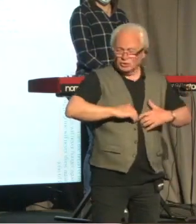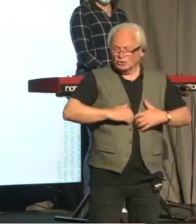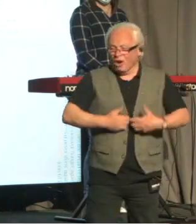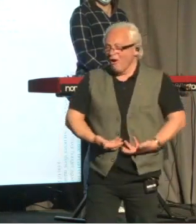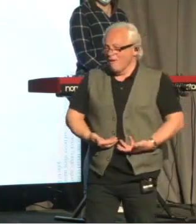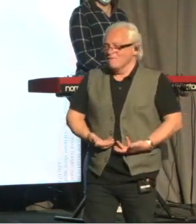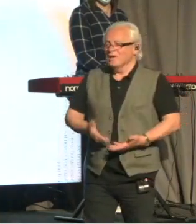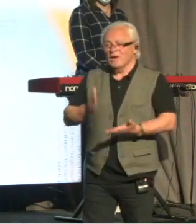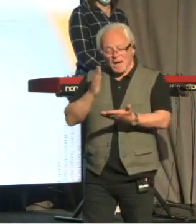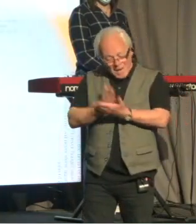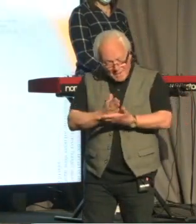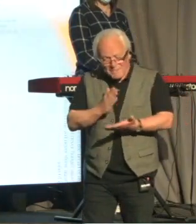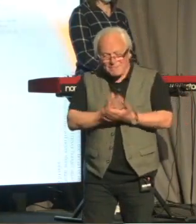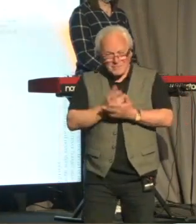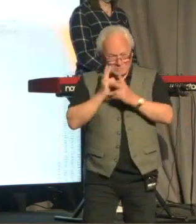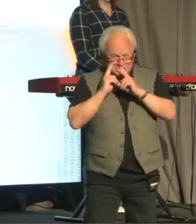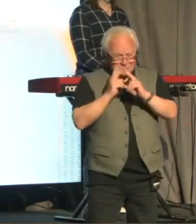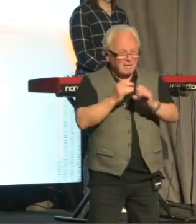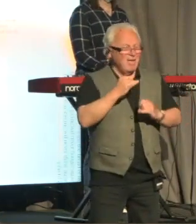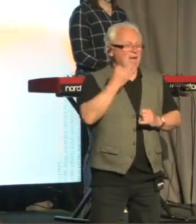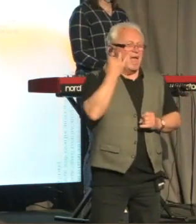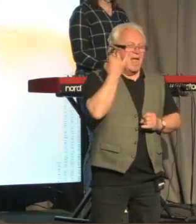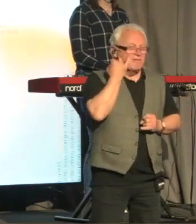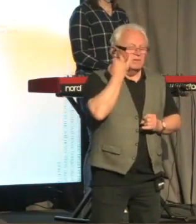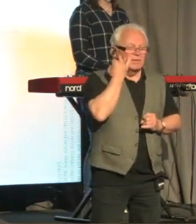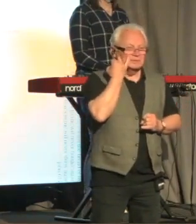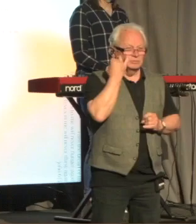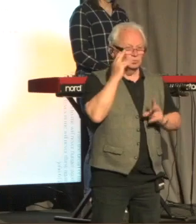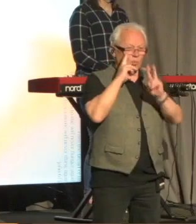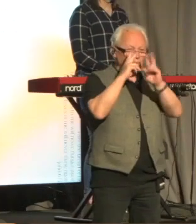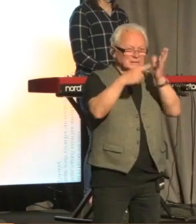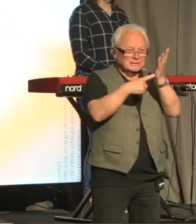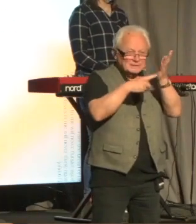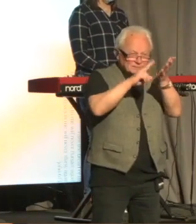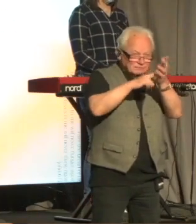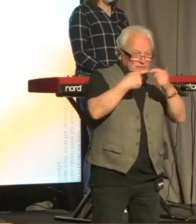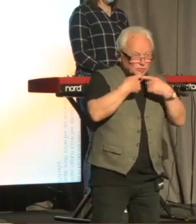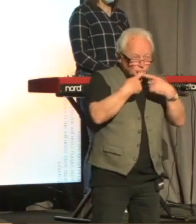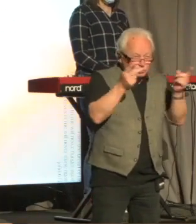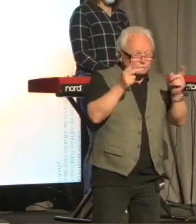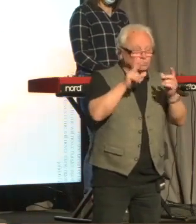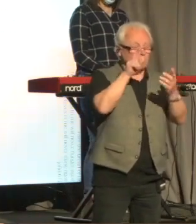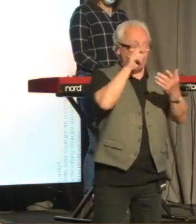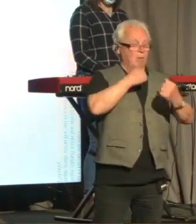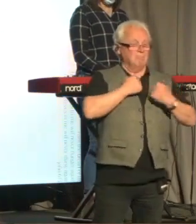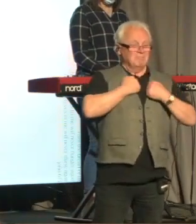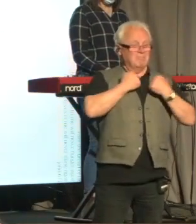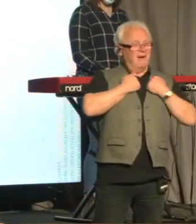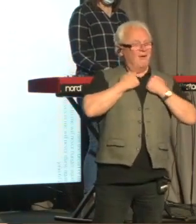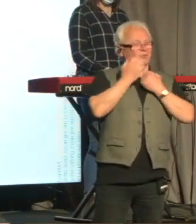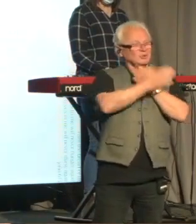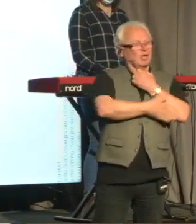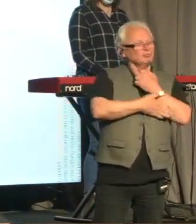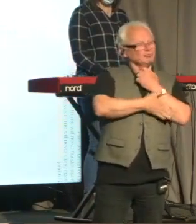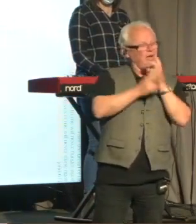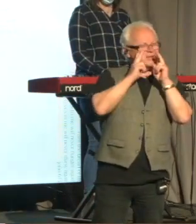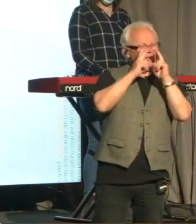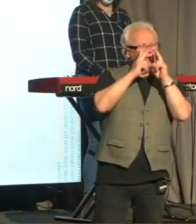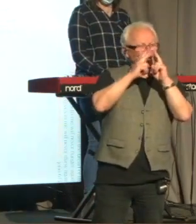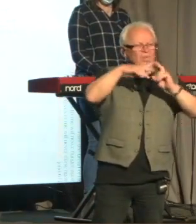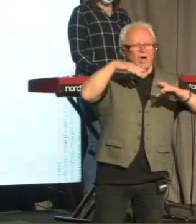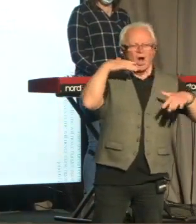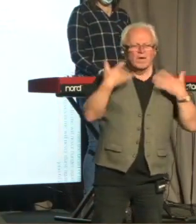It's starving. We've seen this week all over the news, even in our own country, the hurt and pain